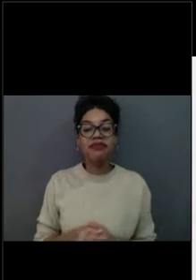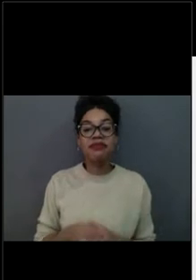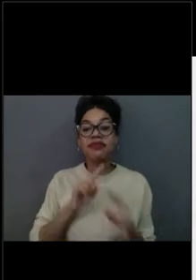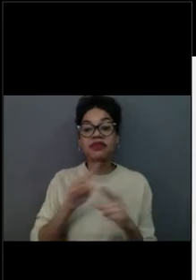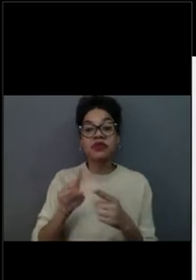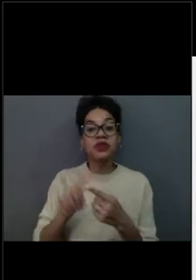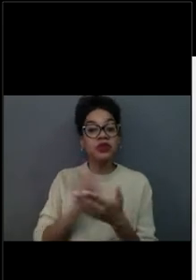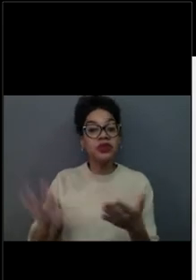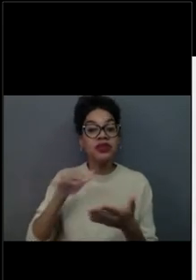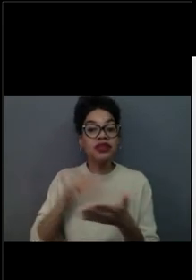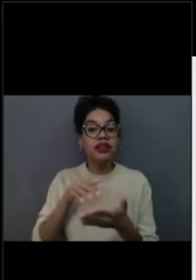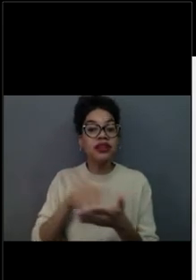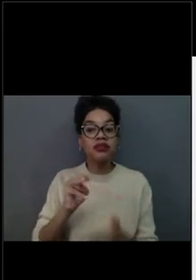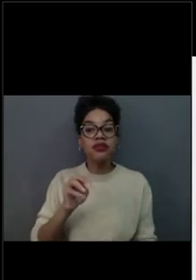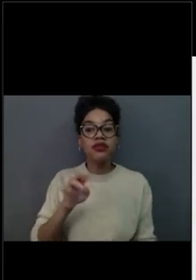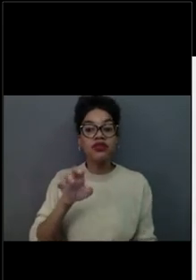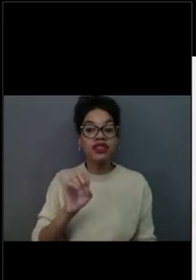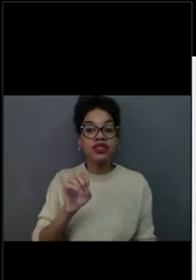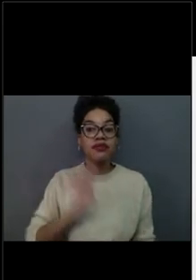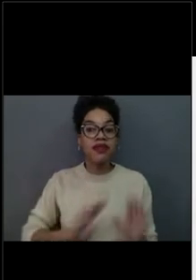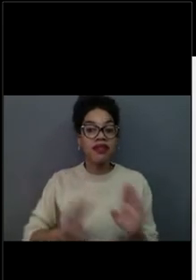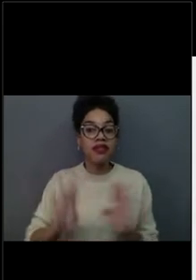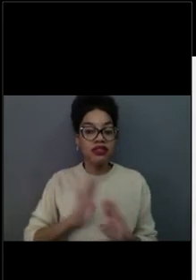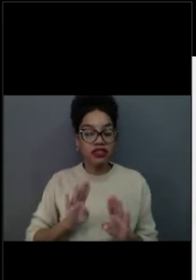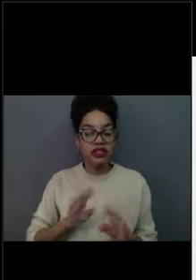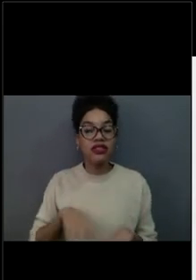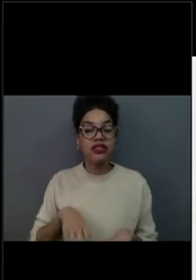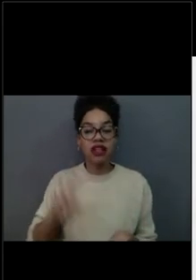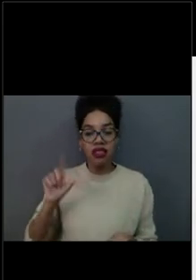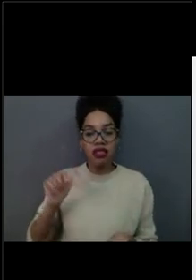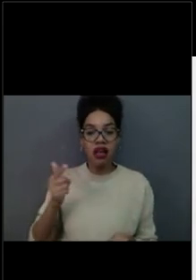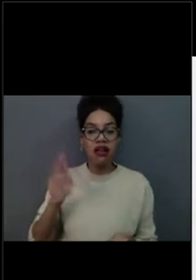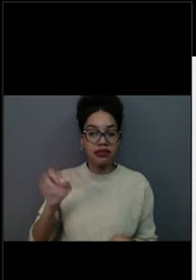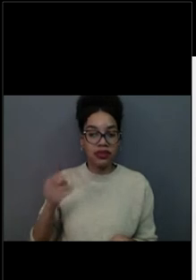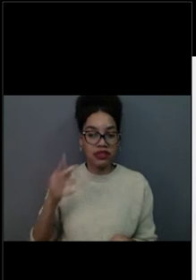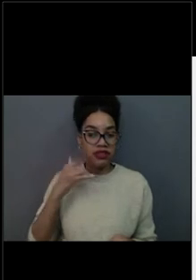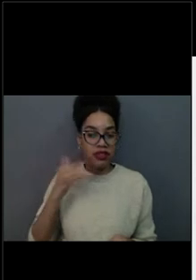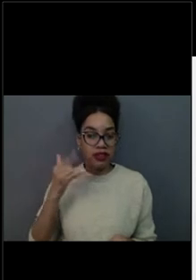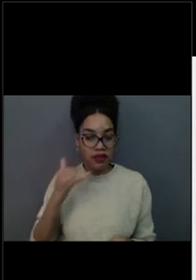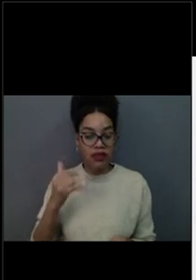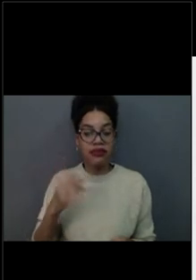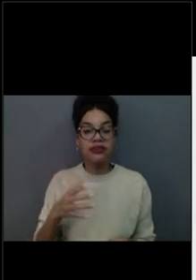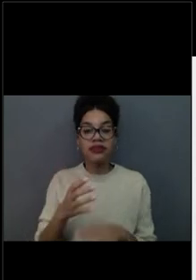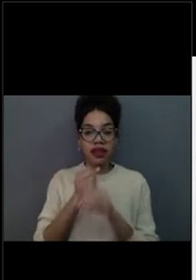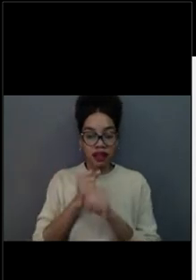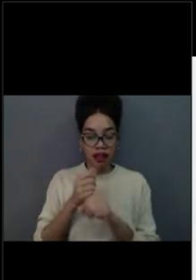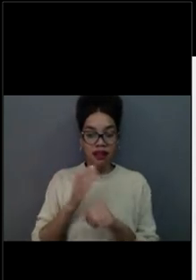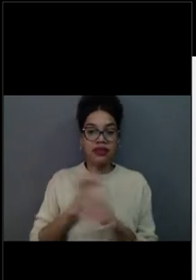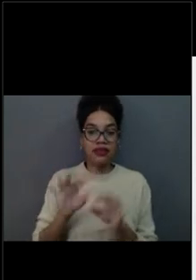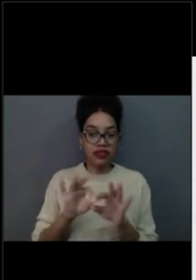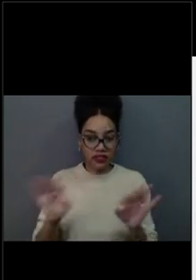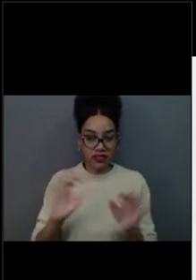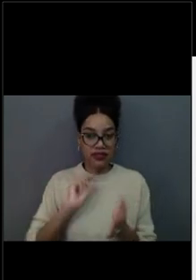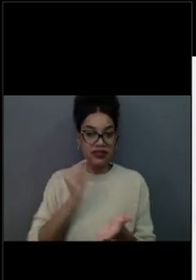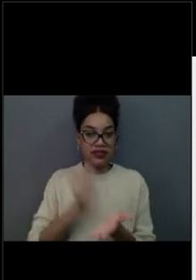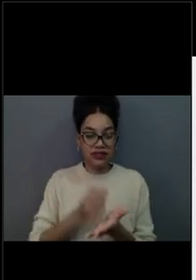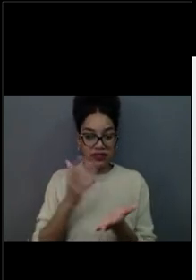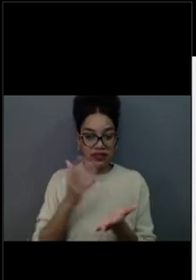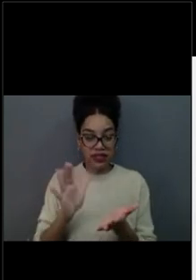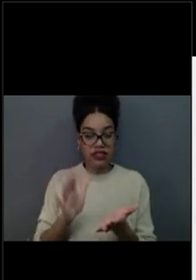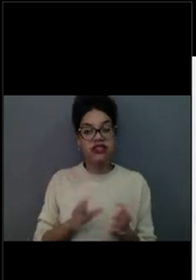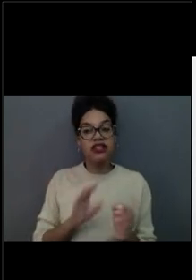marine biology at Cal State Long Beach and got my degree in marine biology and ecology. And shortly after college, I found myself working for the